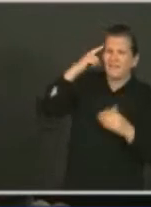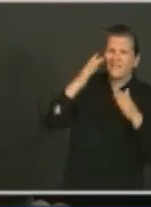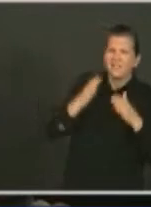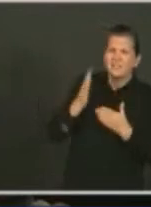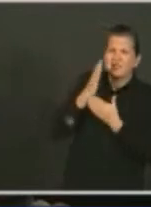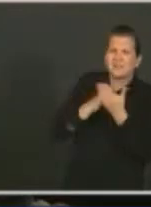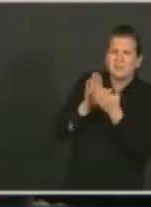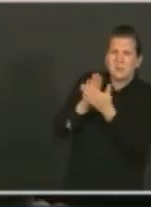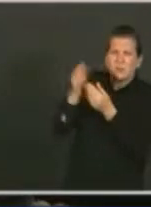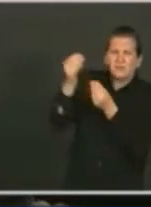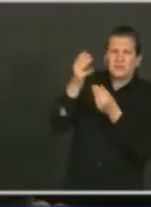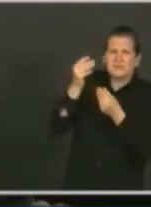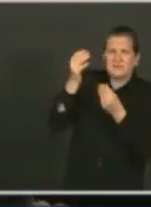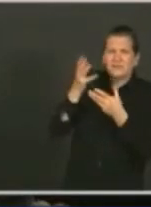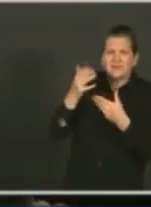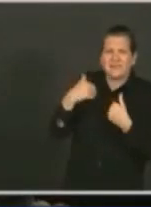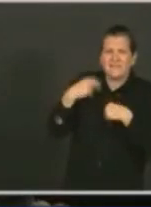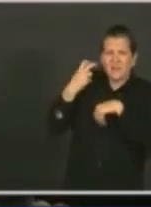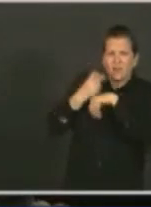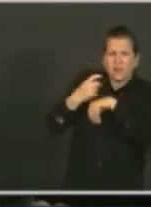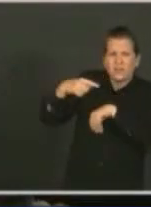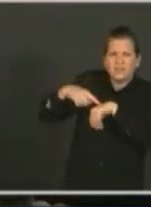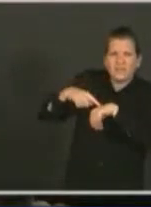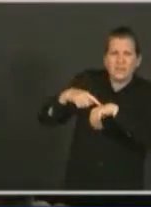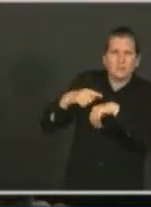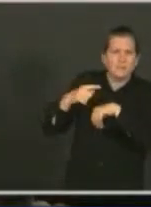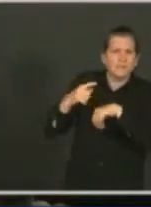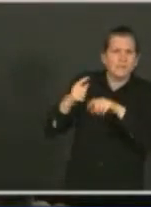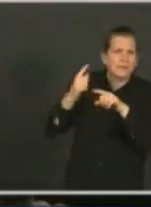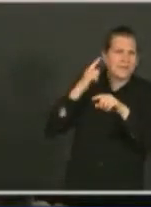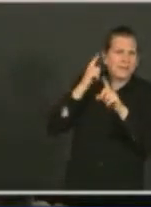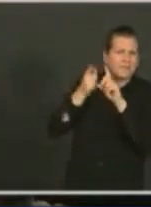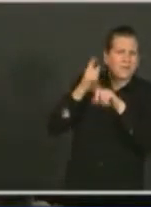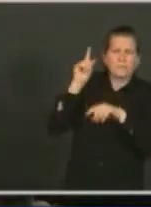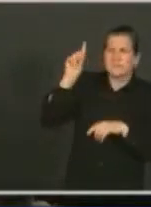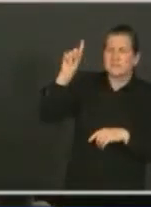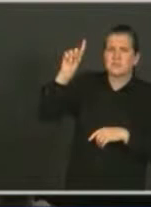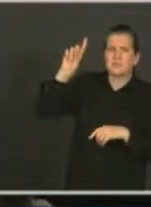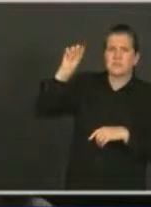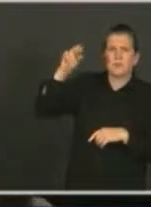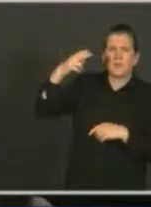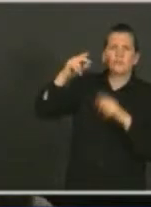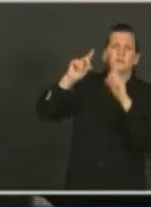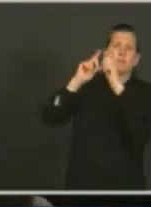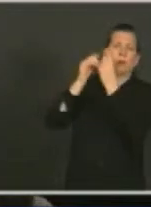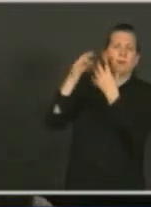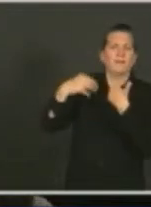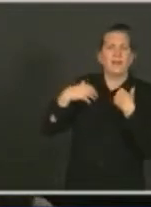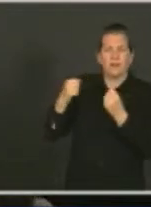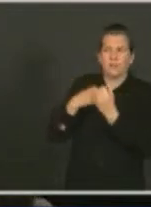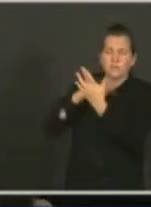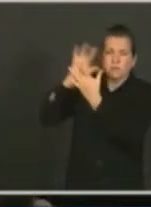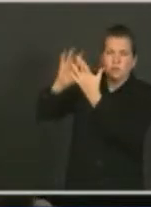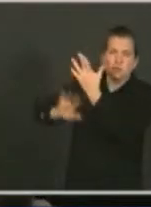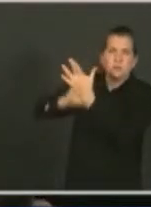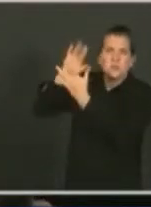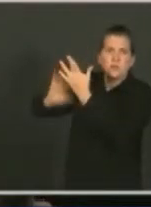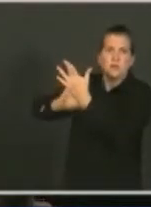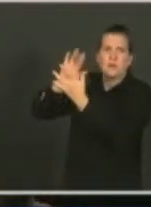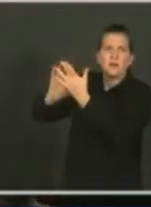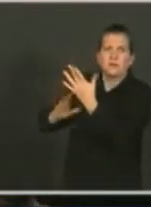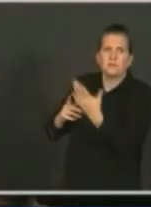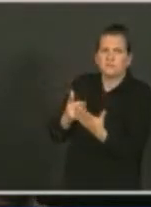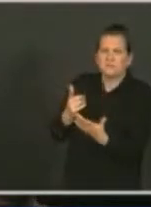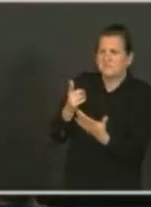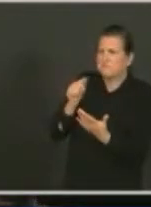of hearing back from the health department. There might be these delays with the contact tracing, and so they just kind of have to go ahead and make these decisions. Mm-hmm. Do you feel like that